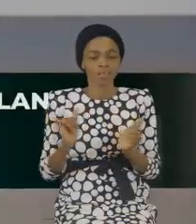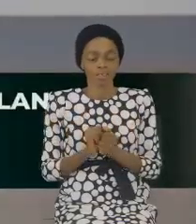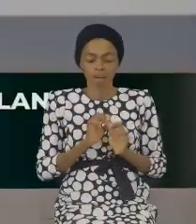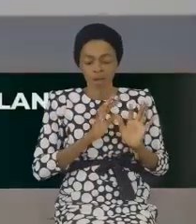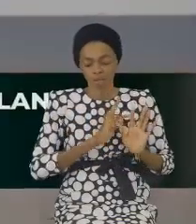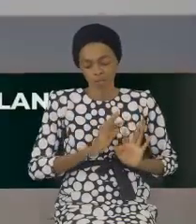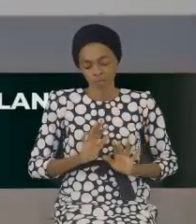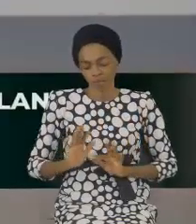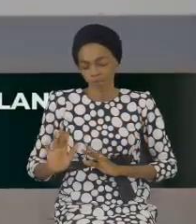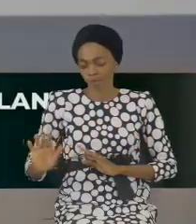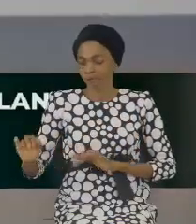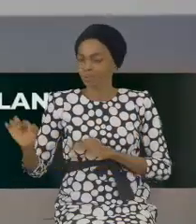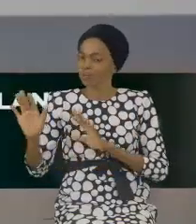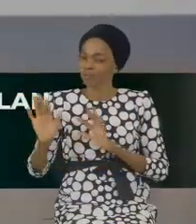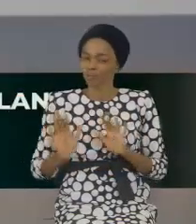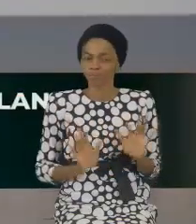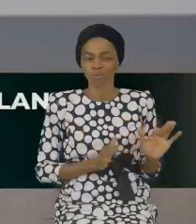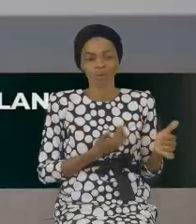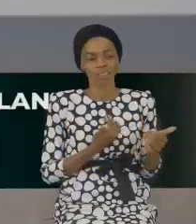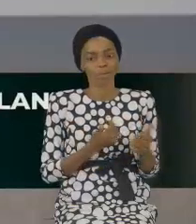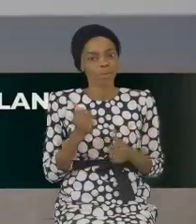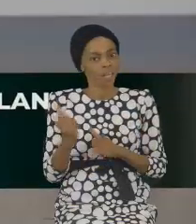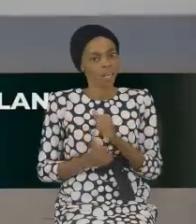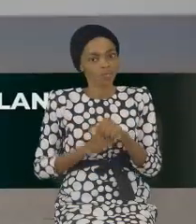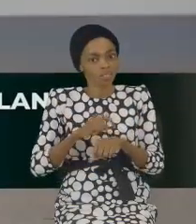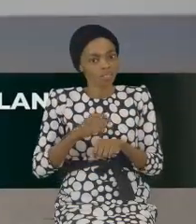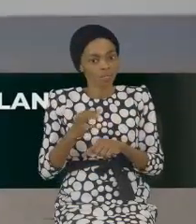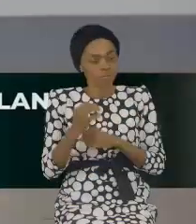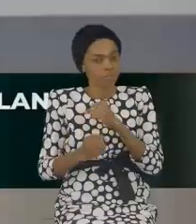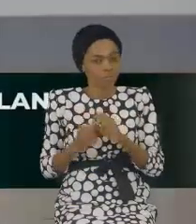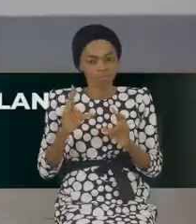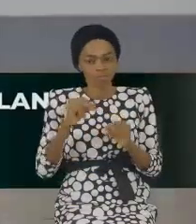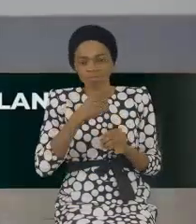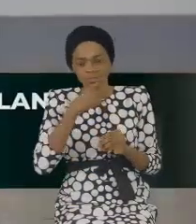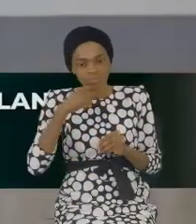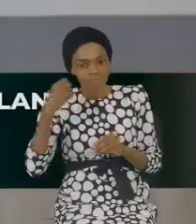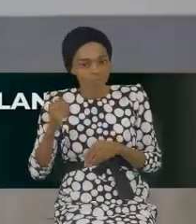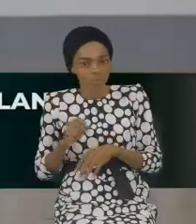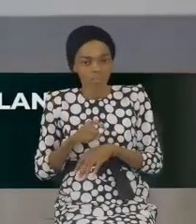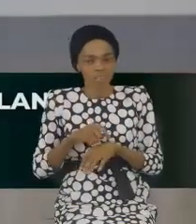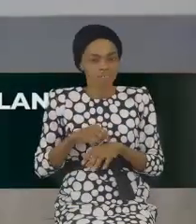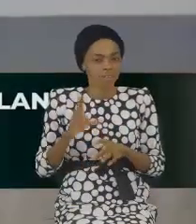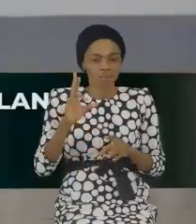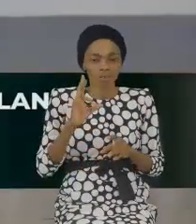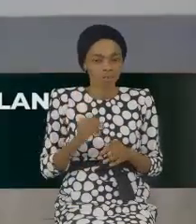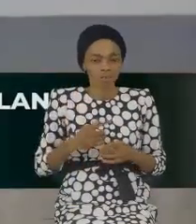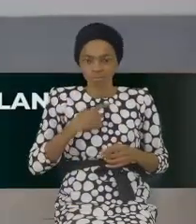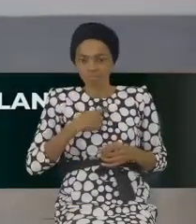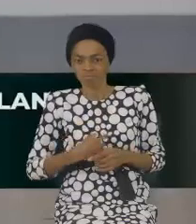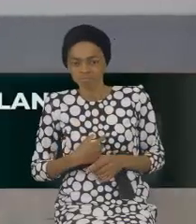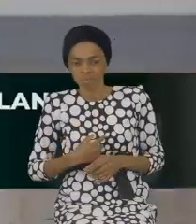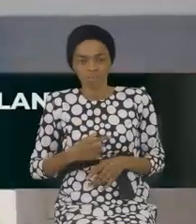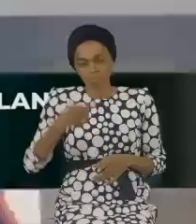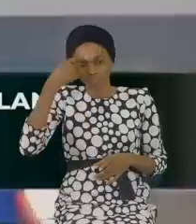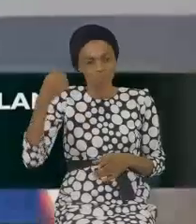floweth, floweth, floweth every season of the year. There's no dry season, and there's no drought, there's no famine,